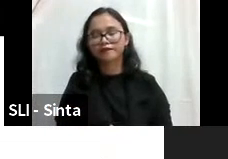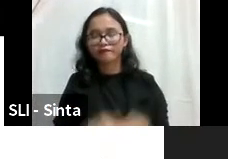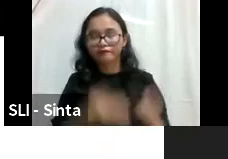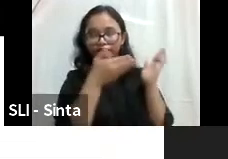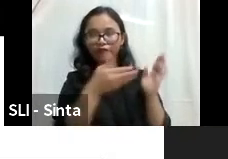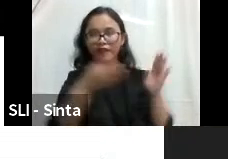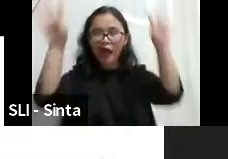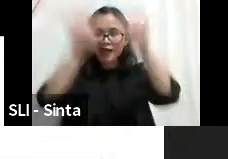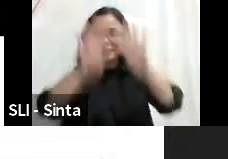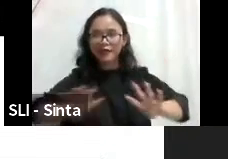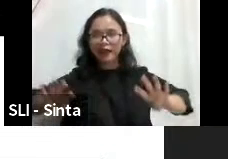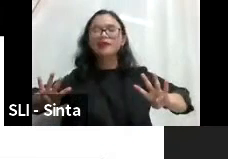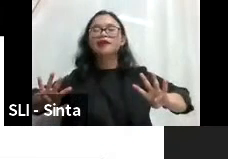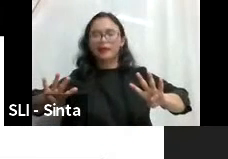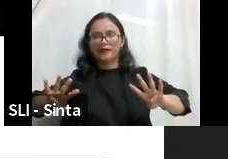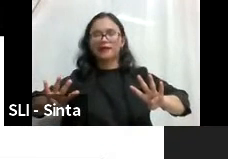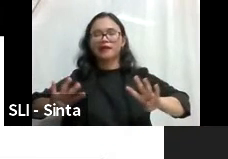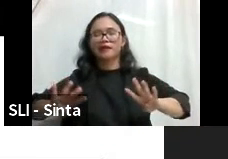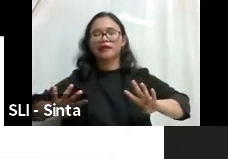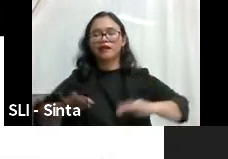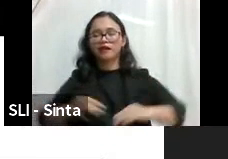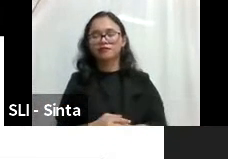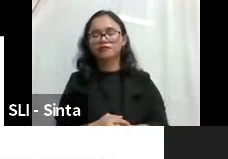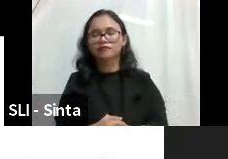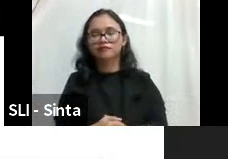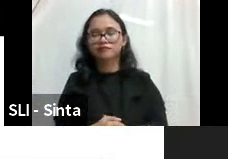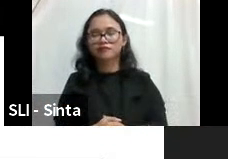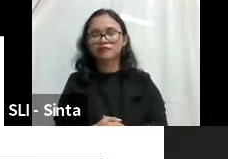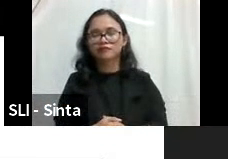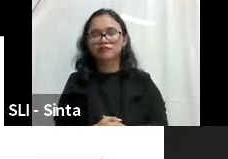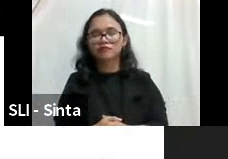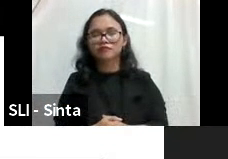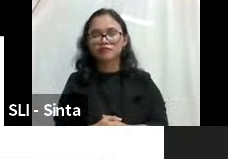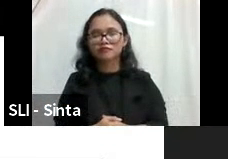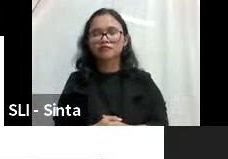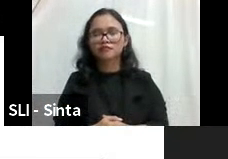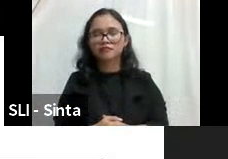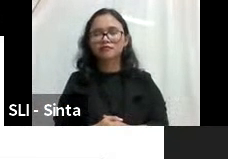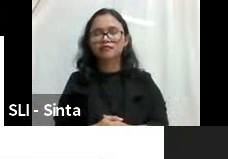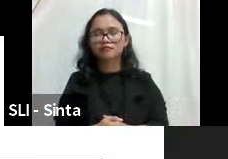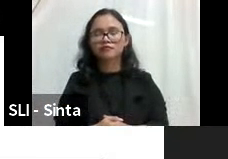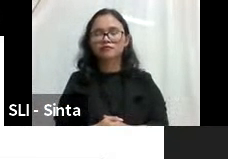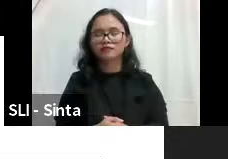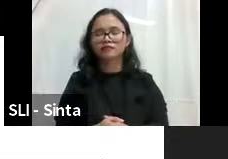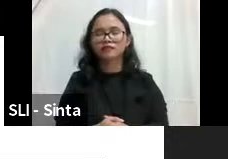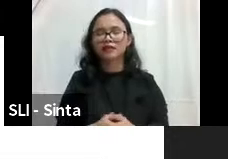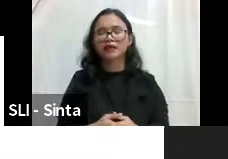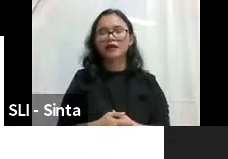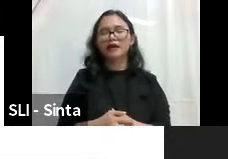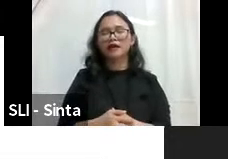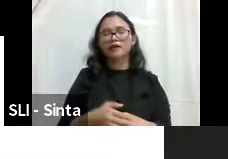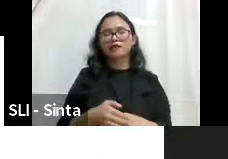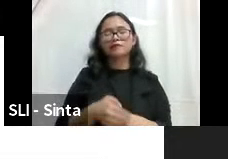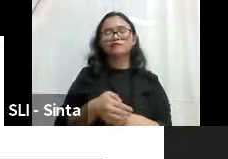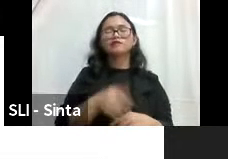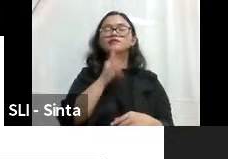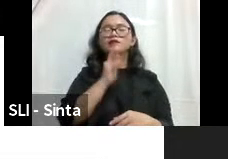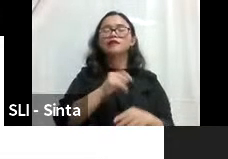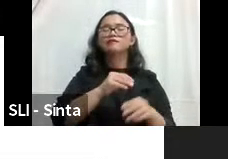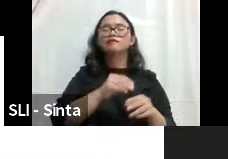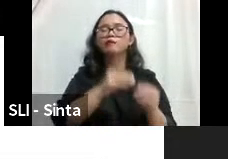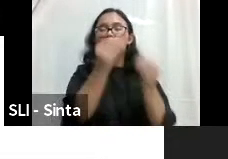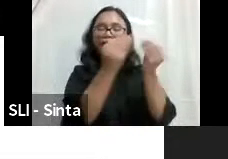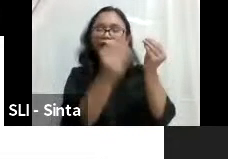ASEAN intergovernmental commission on Human Rights is very intensively Working on implementing the UN guiding